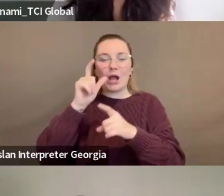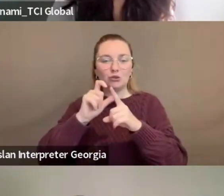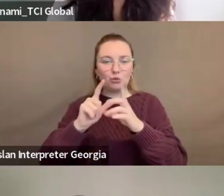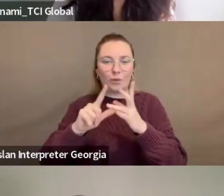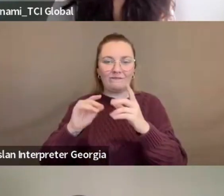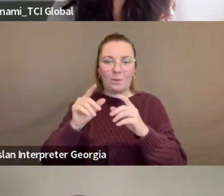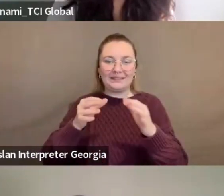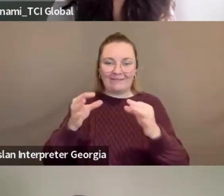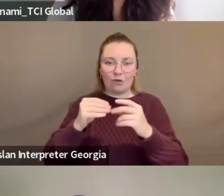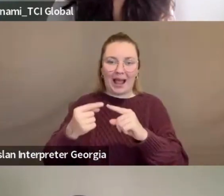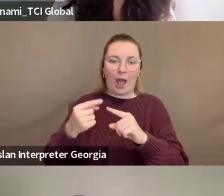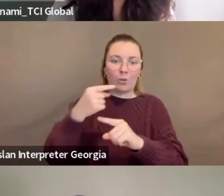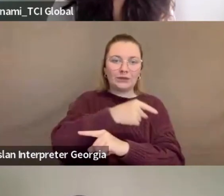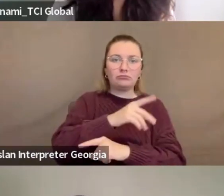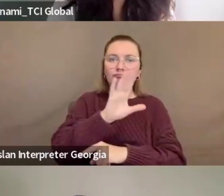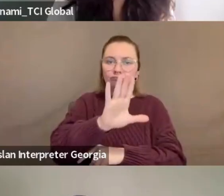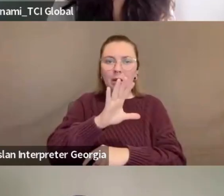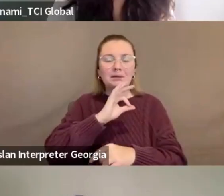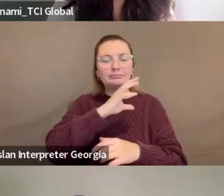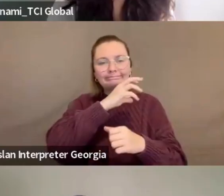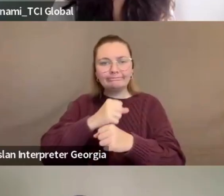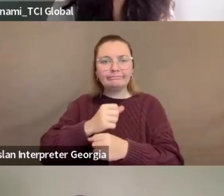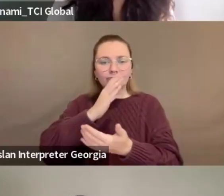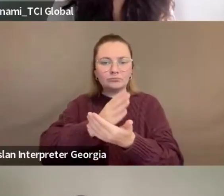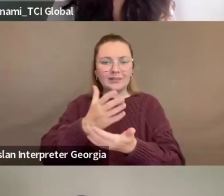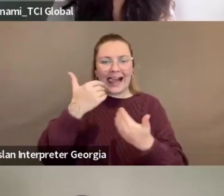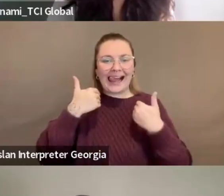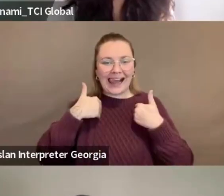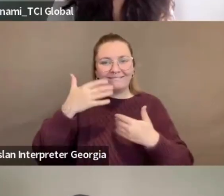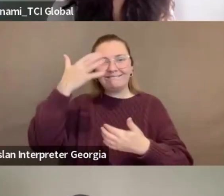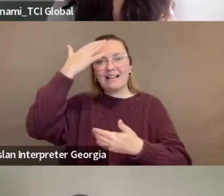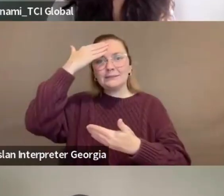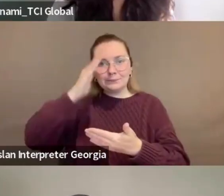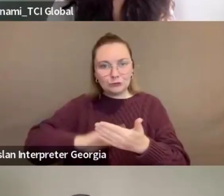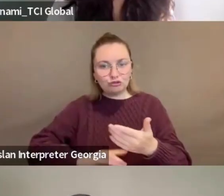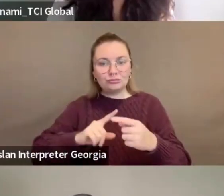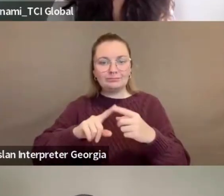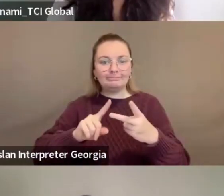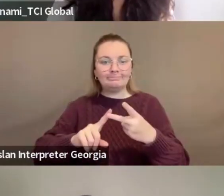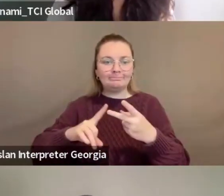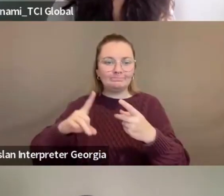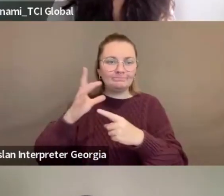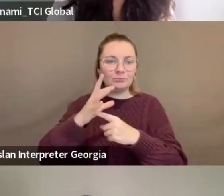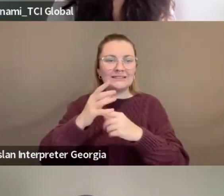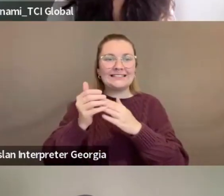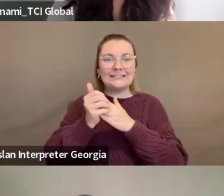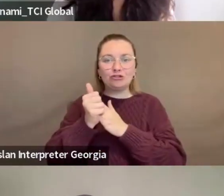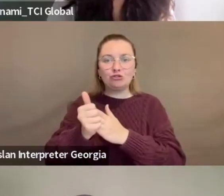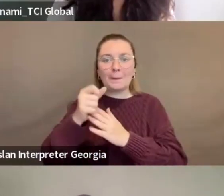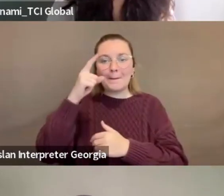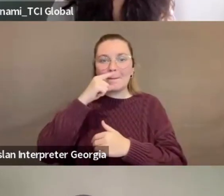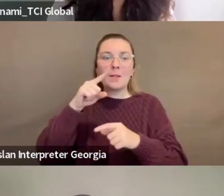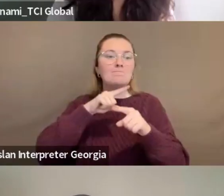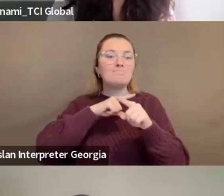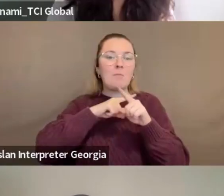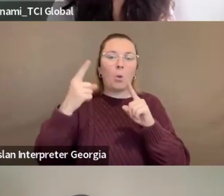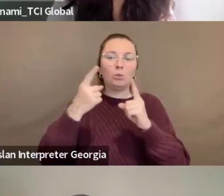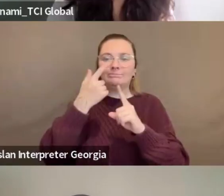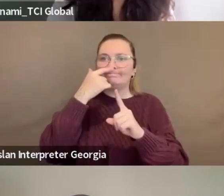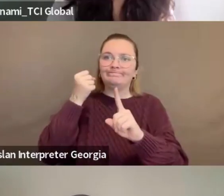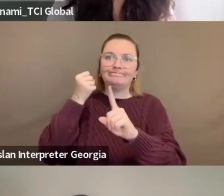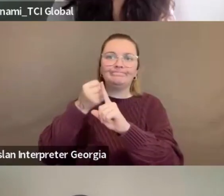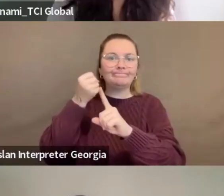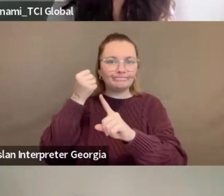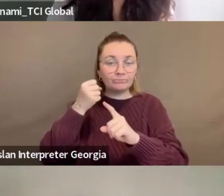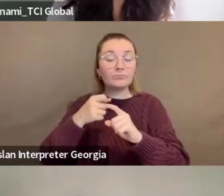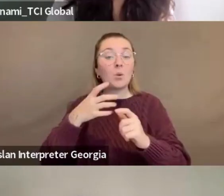the outside. It must be grounded in lived experience, priorities, and leadership of the people most affected.